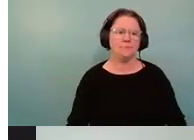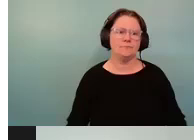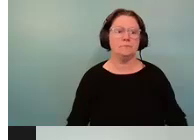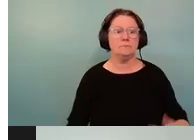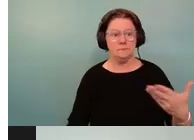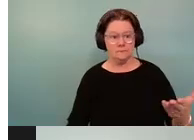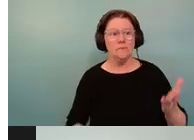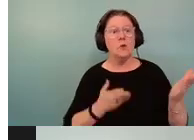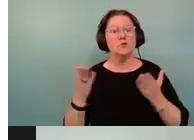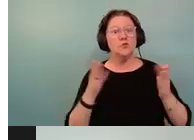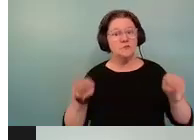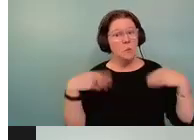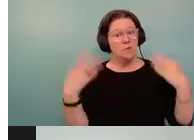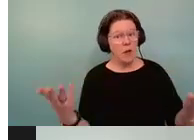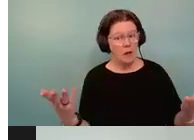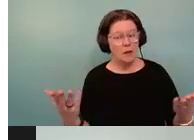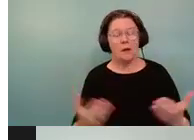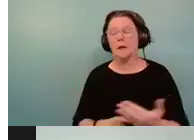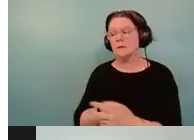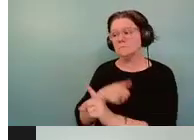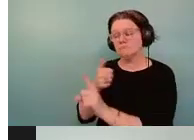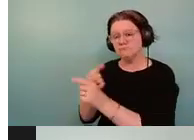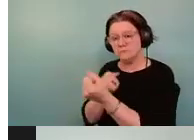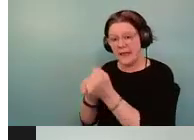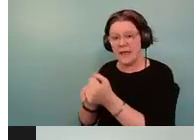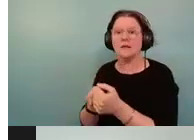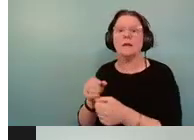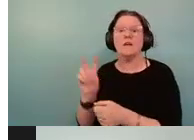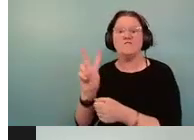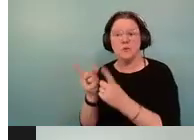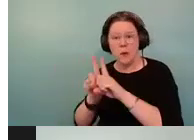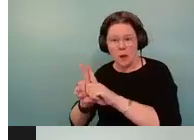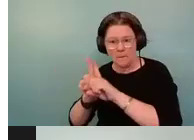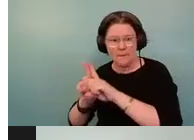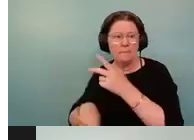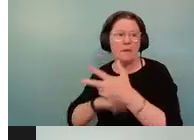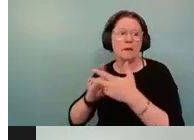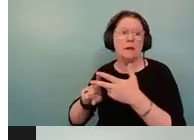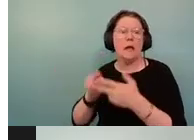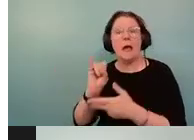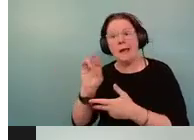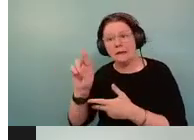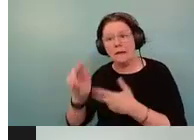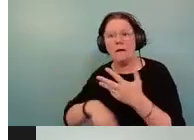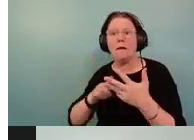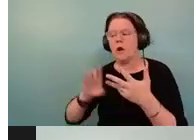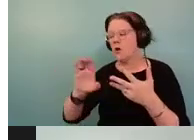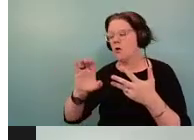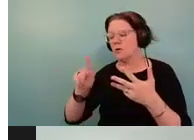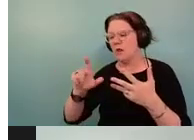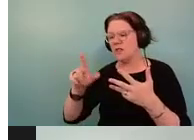So the services that we provide: personal advocacy, victim accompaniment, information referral, criminal justice